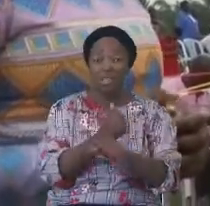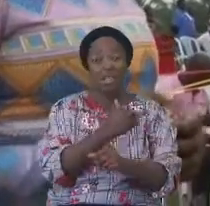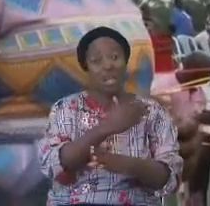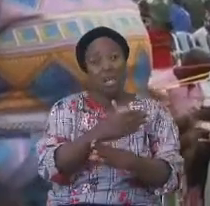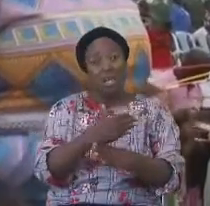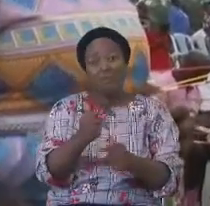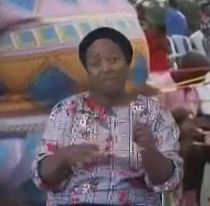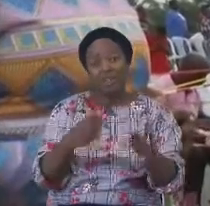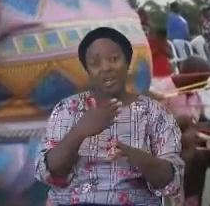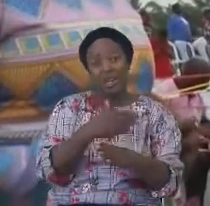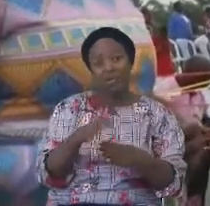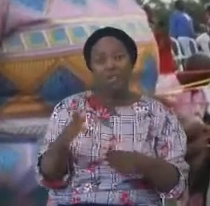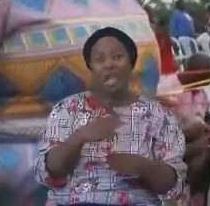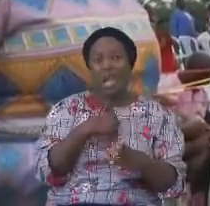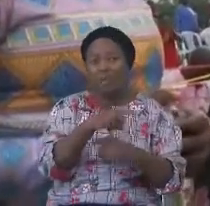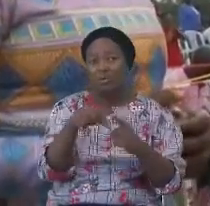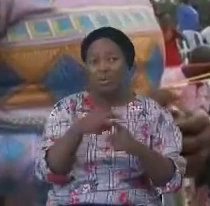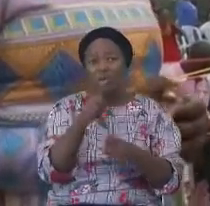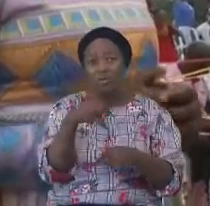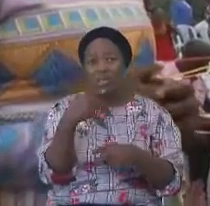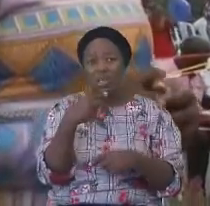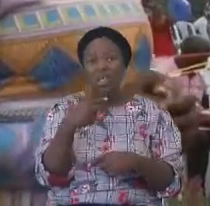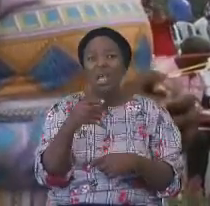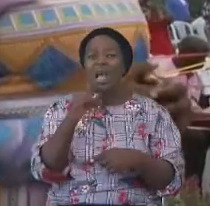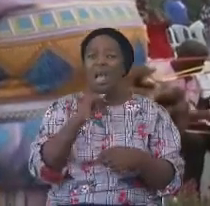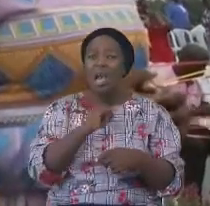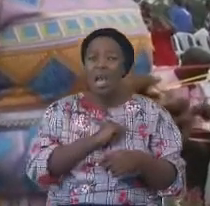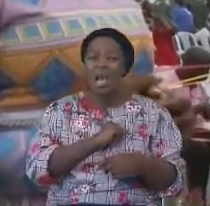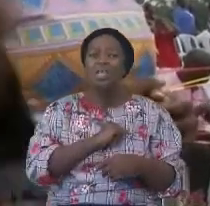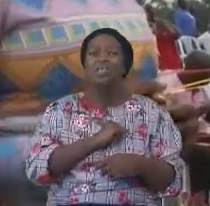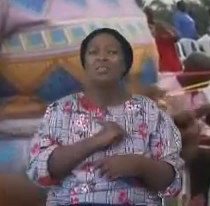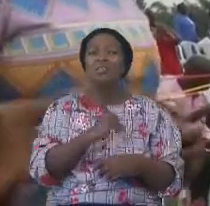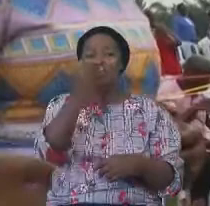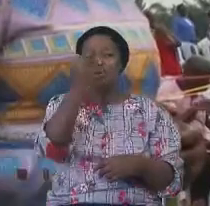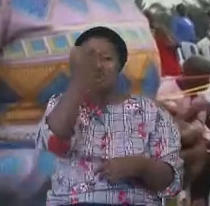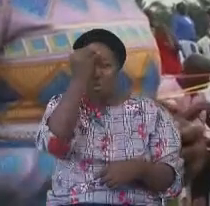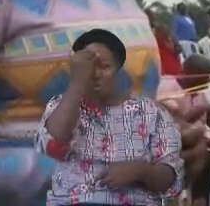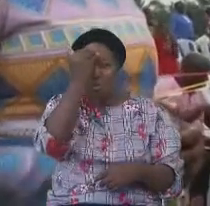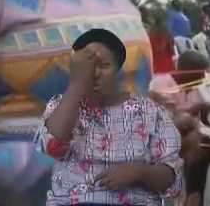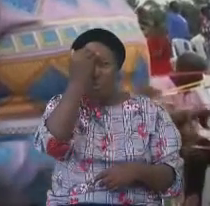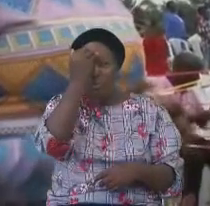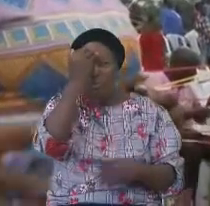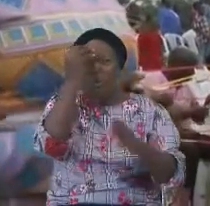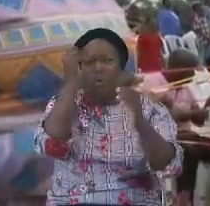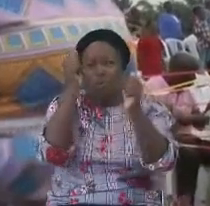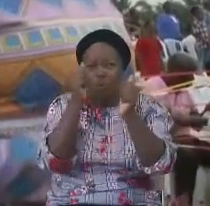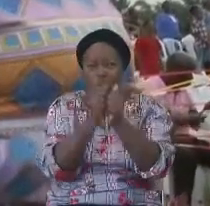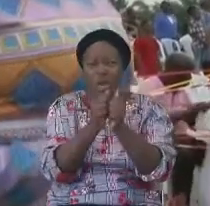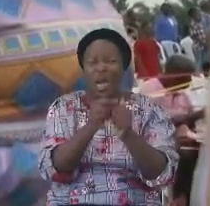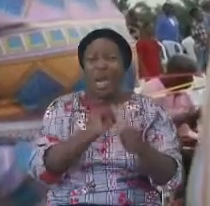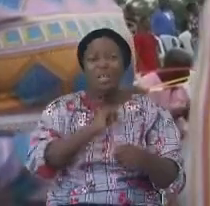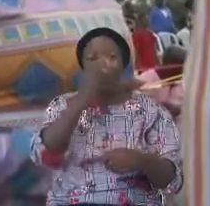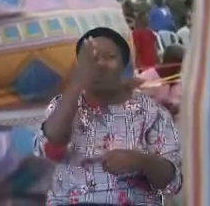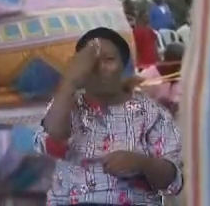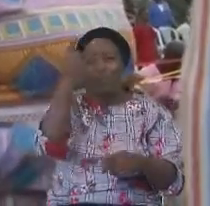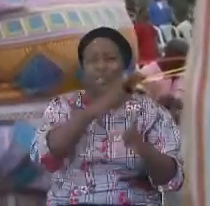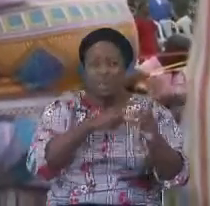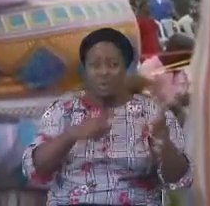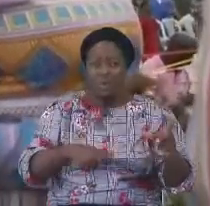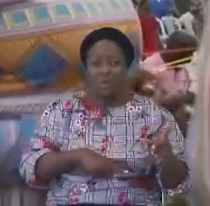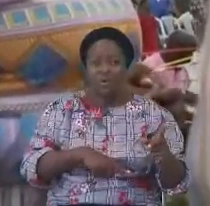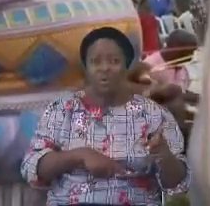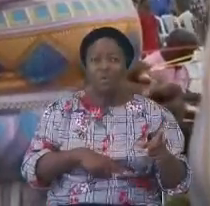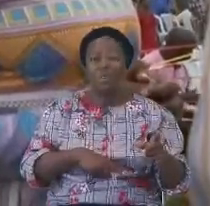the Lord already has taken everything away. And when you say, I